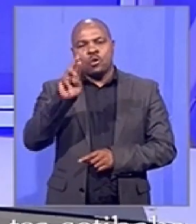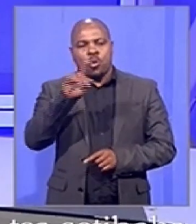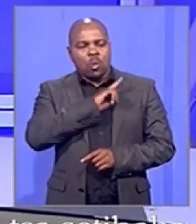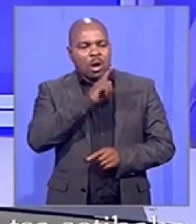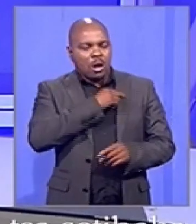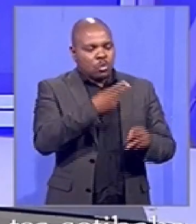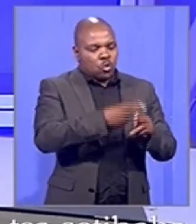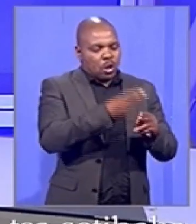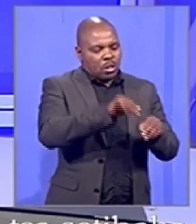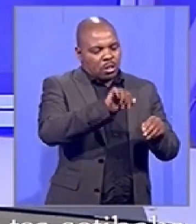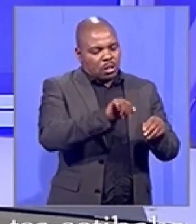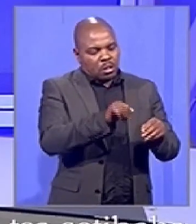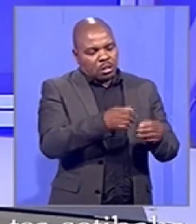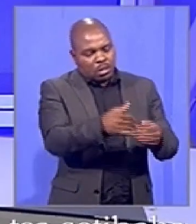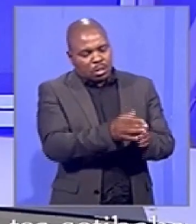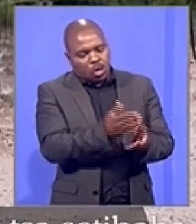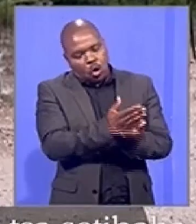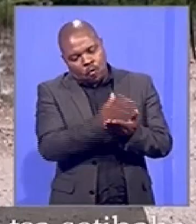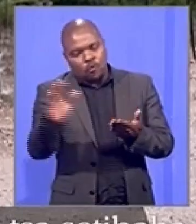le a mekoti.